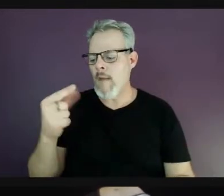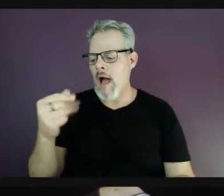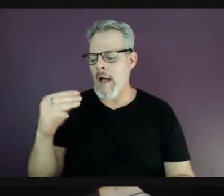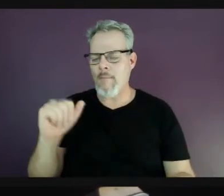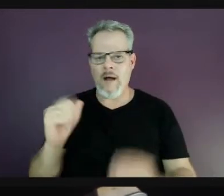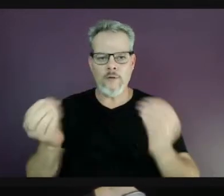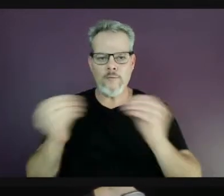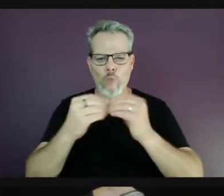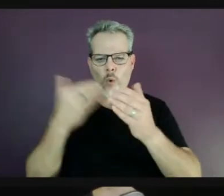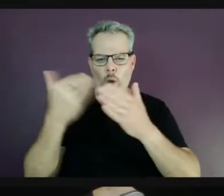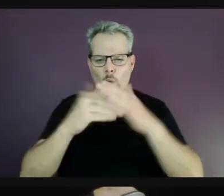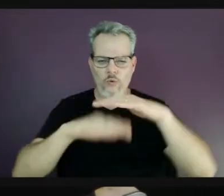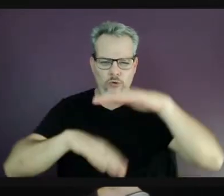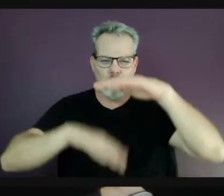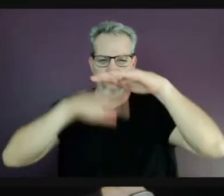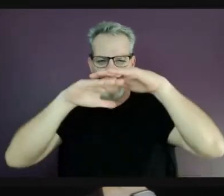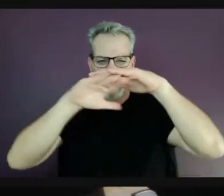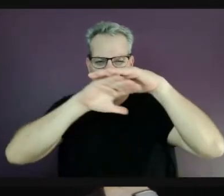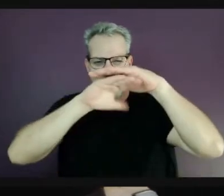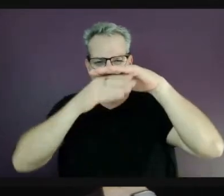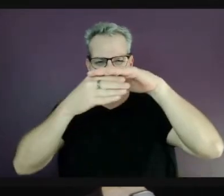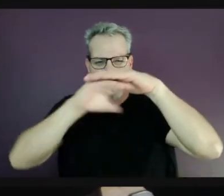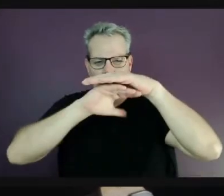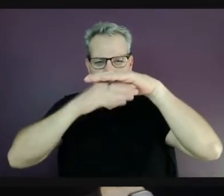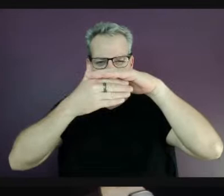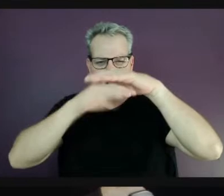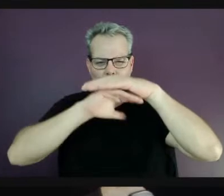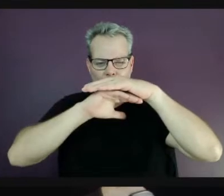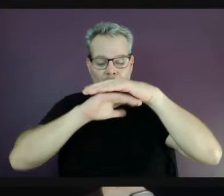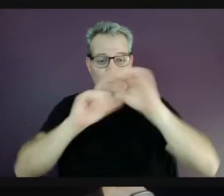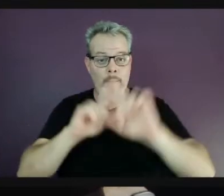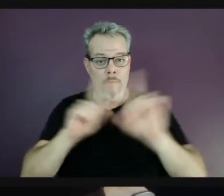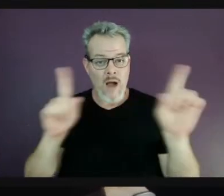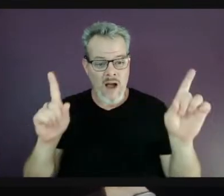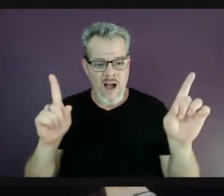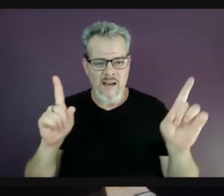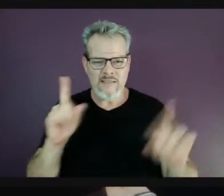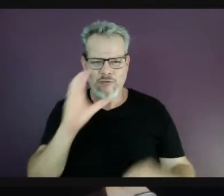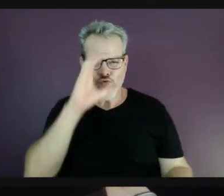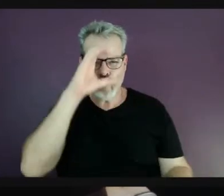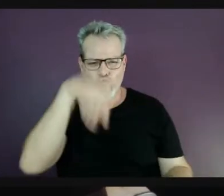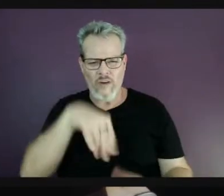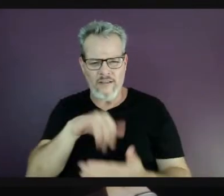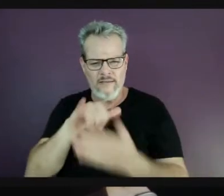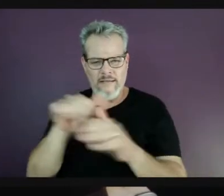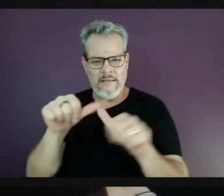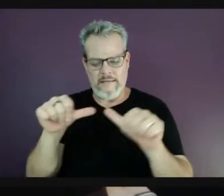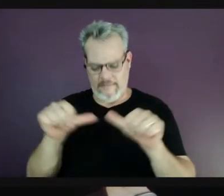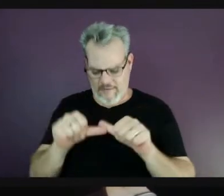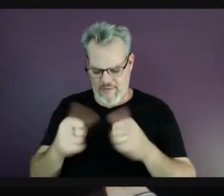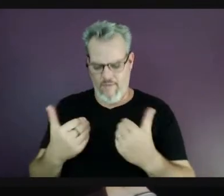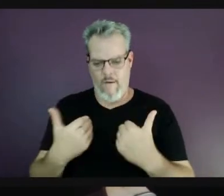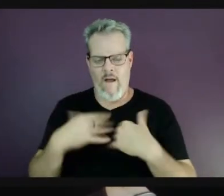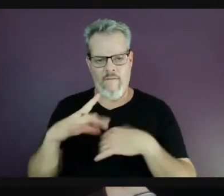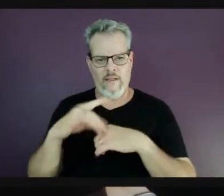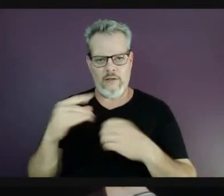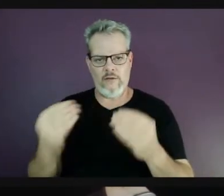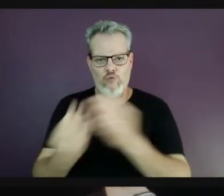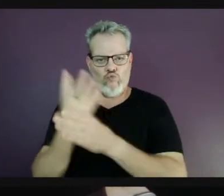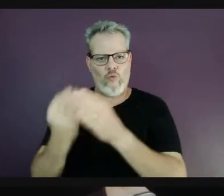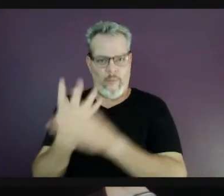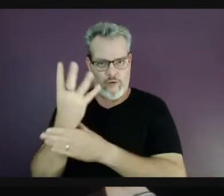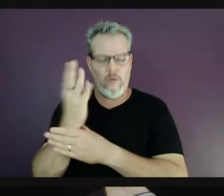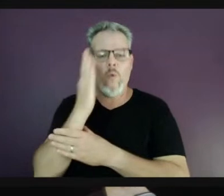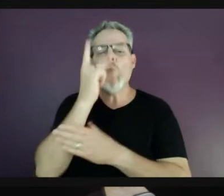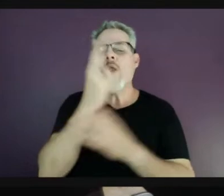past as well. However, it's very rare to have an eruption in this area. We'll review in our full update